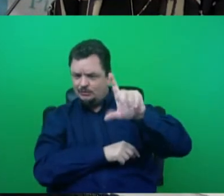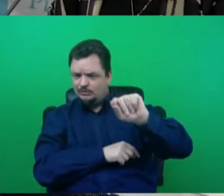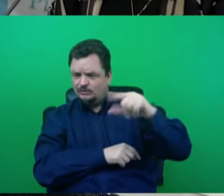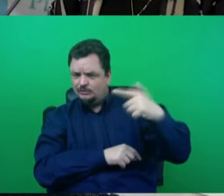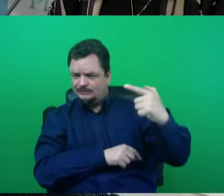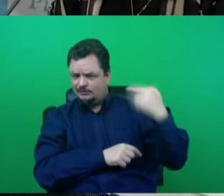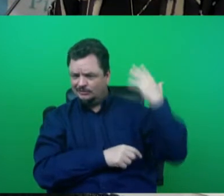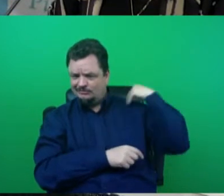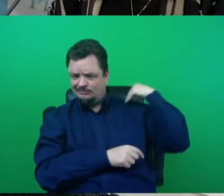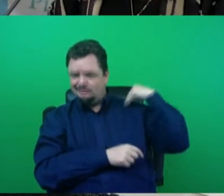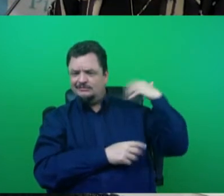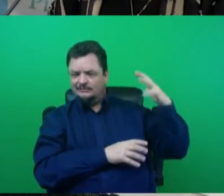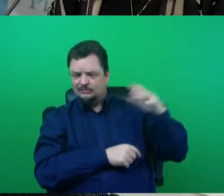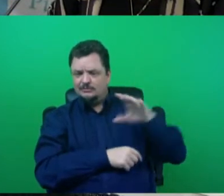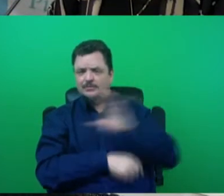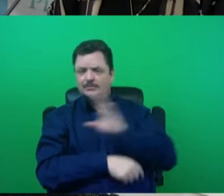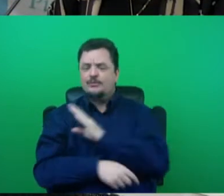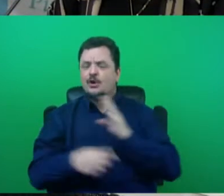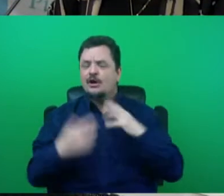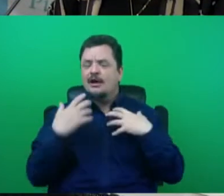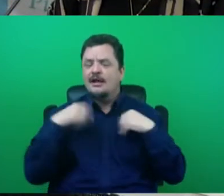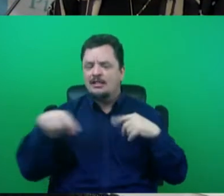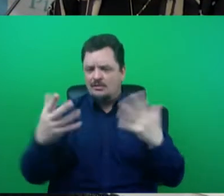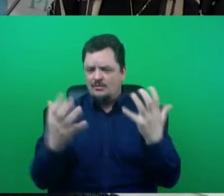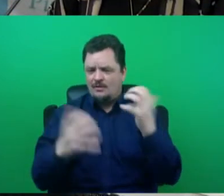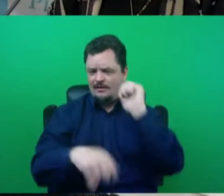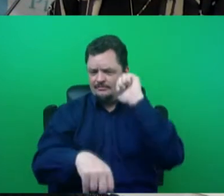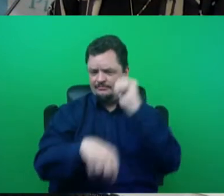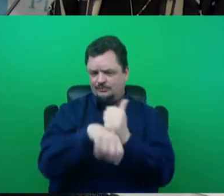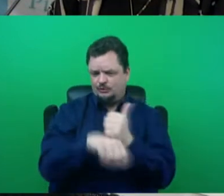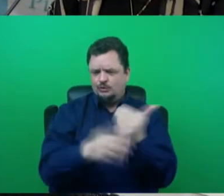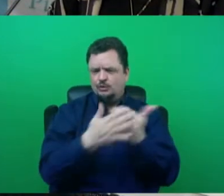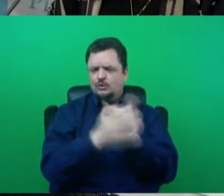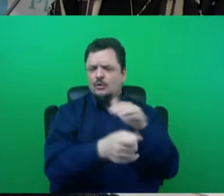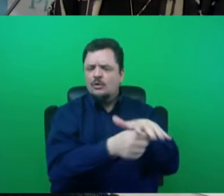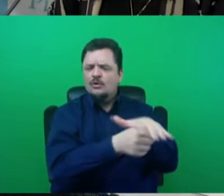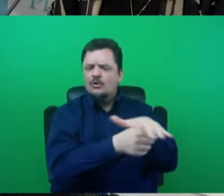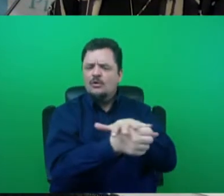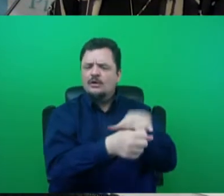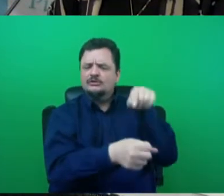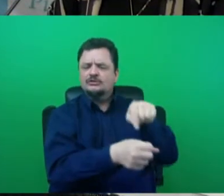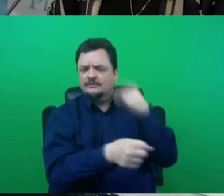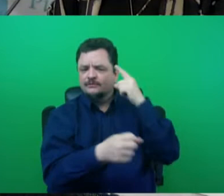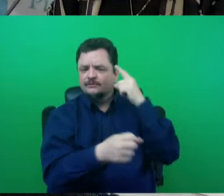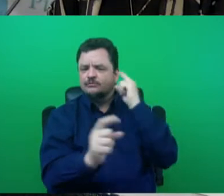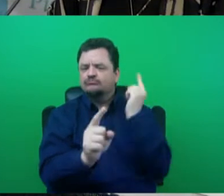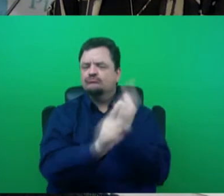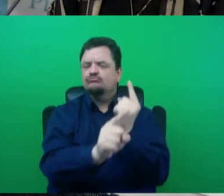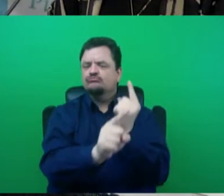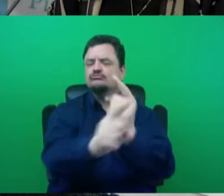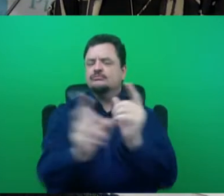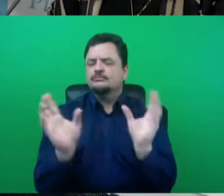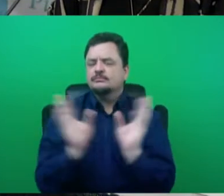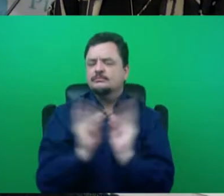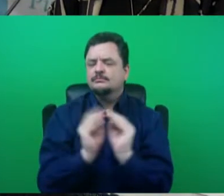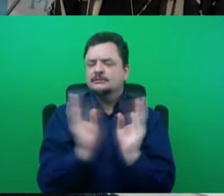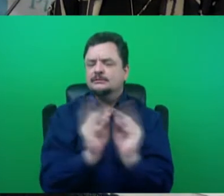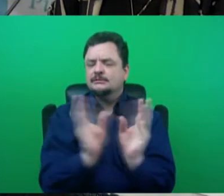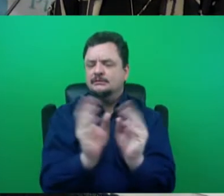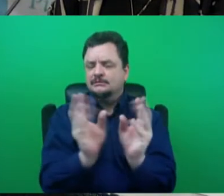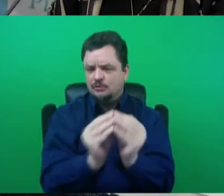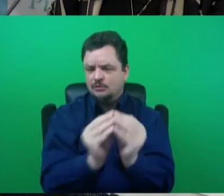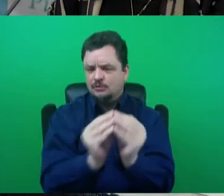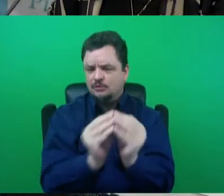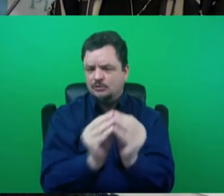wishes to establish a new location for its regular meetings to accommodate more attendees and make accessibility